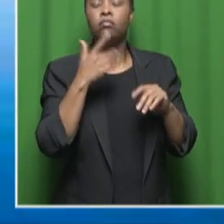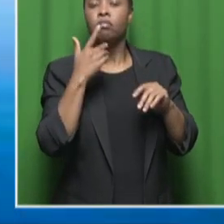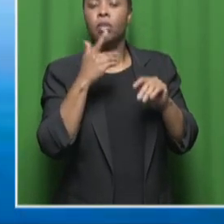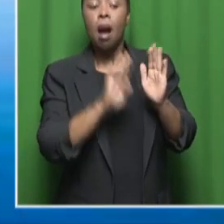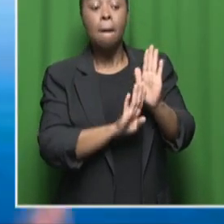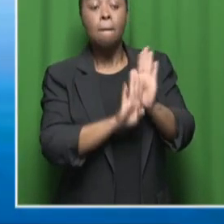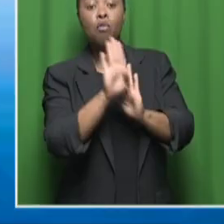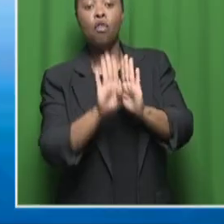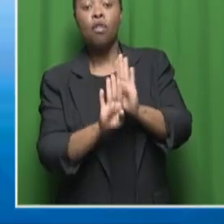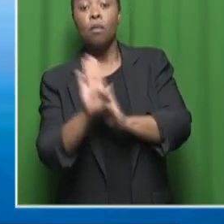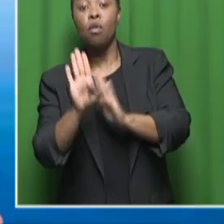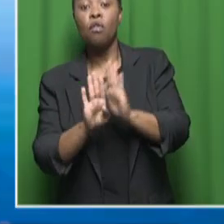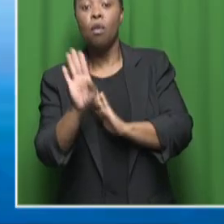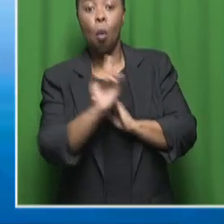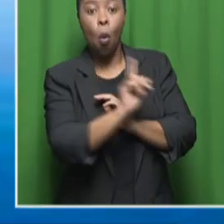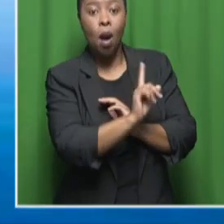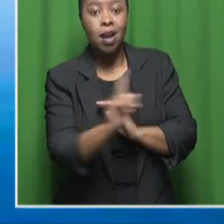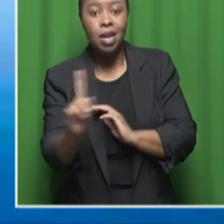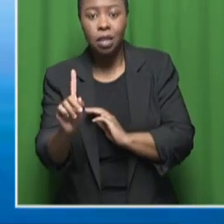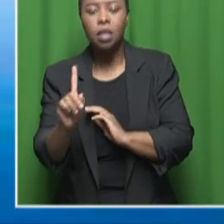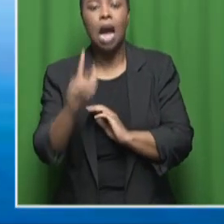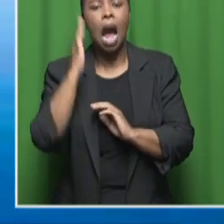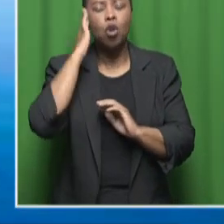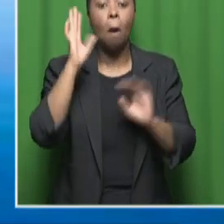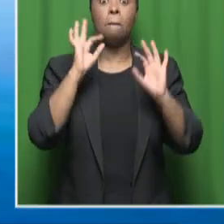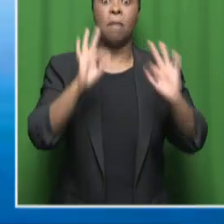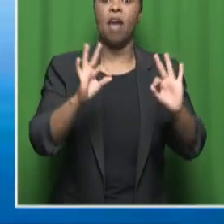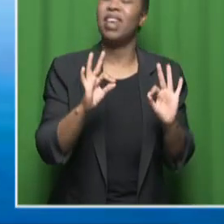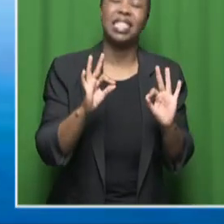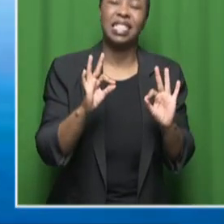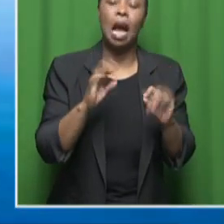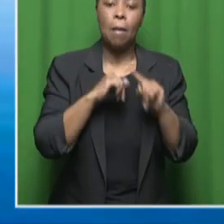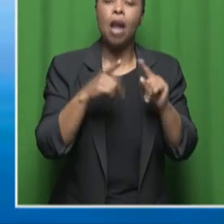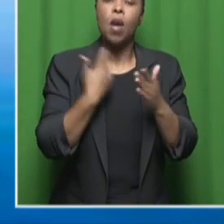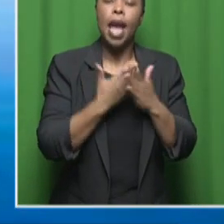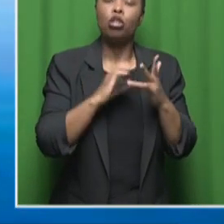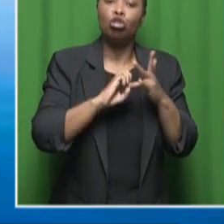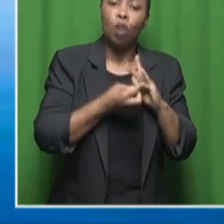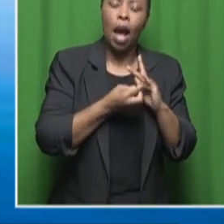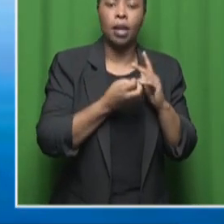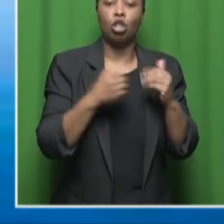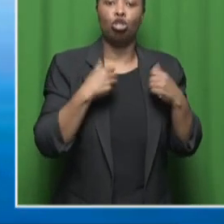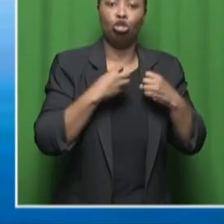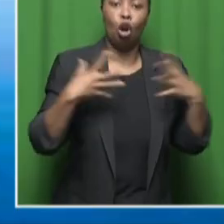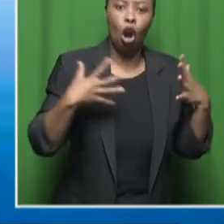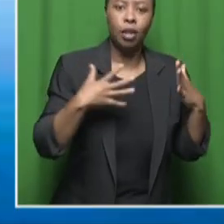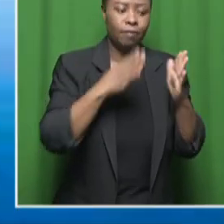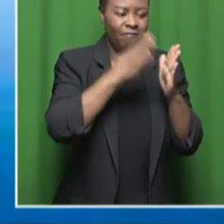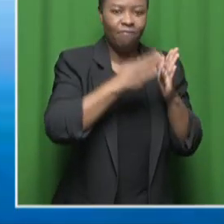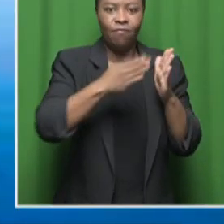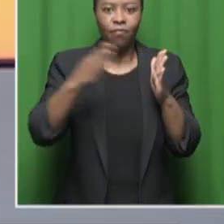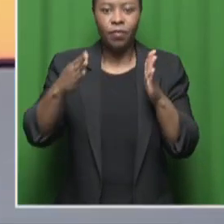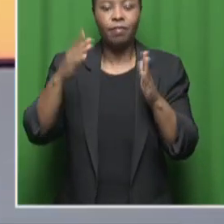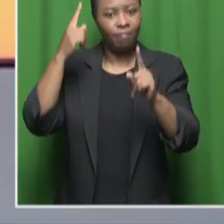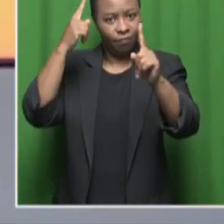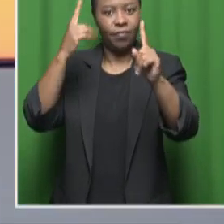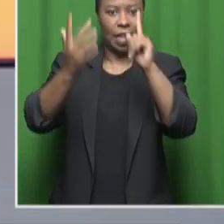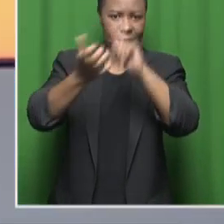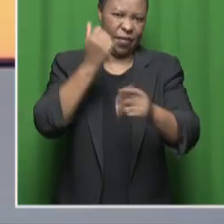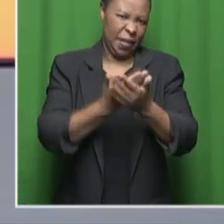as much as it won't be perfect, but what are some of the things we can start working on so that we can move to the desired destination? I mean,